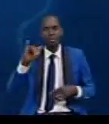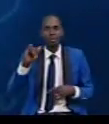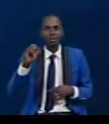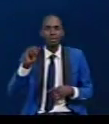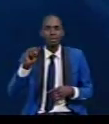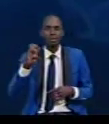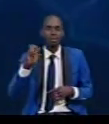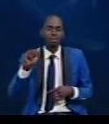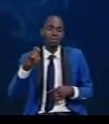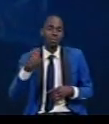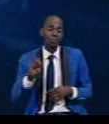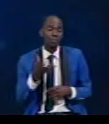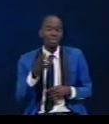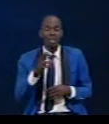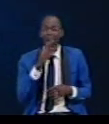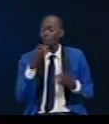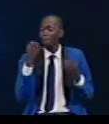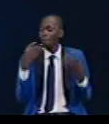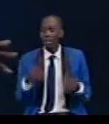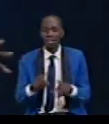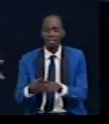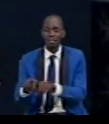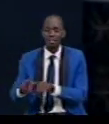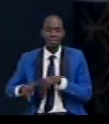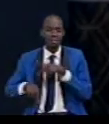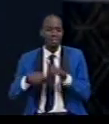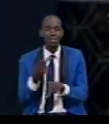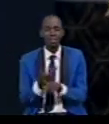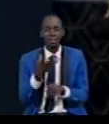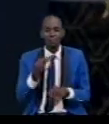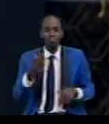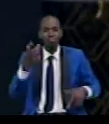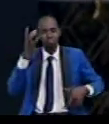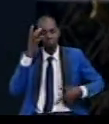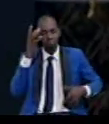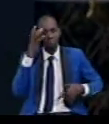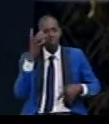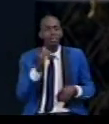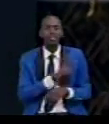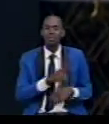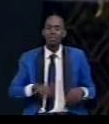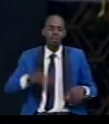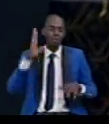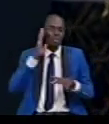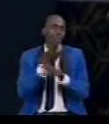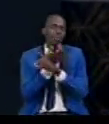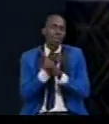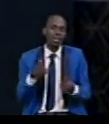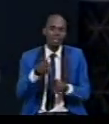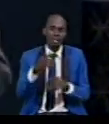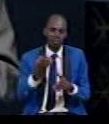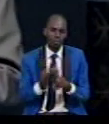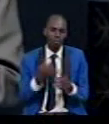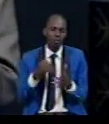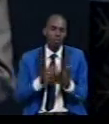kinds of sickness, all manner of sicknesses. The Lord will deliver you tonight.